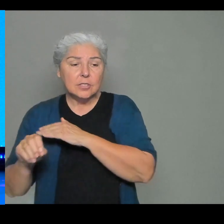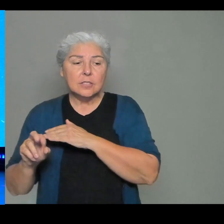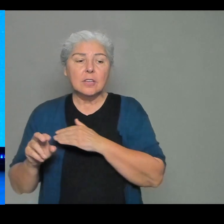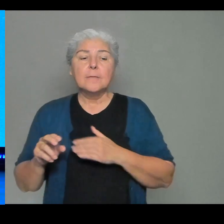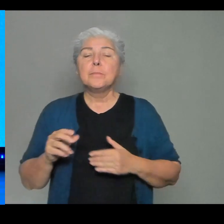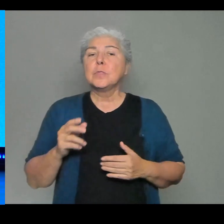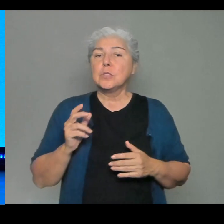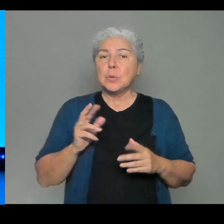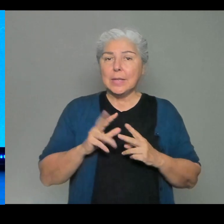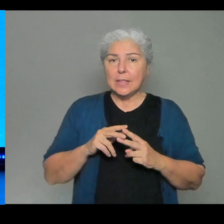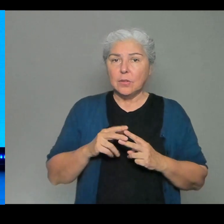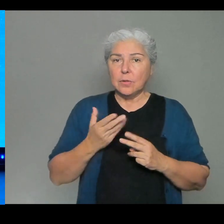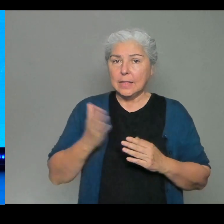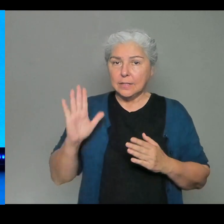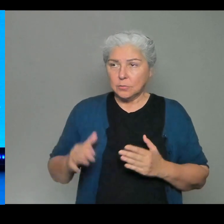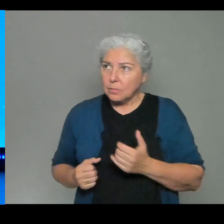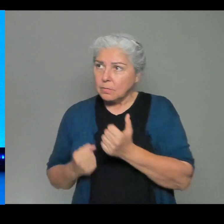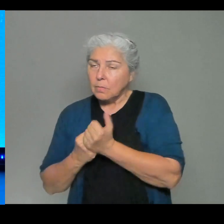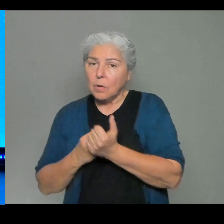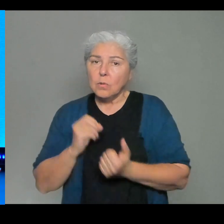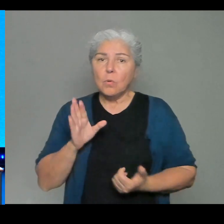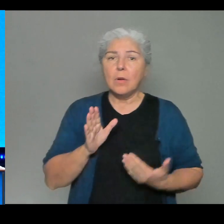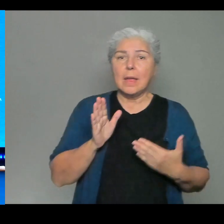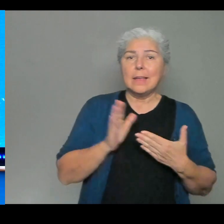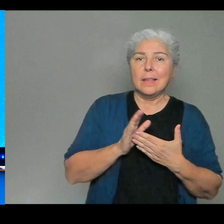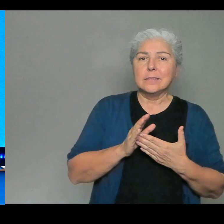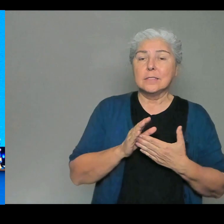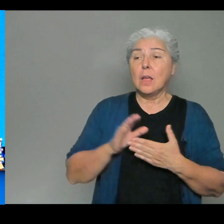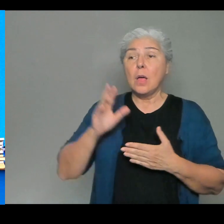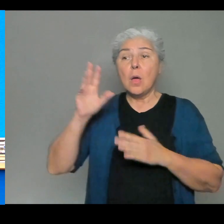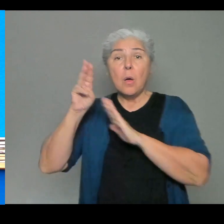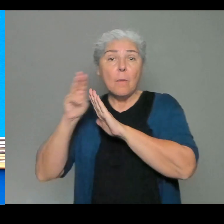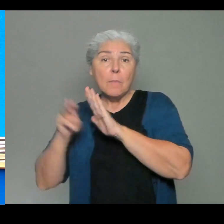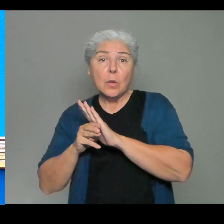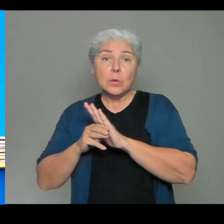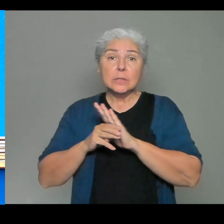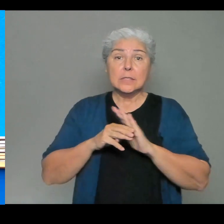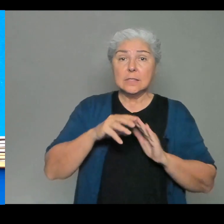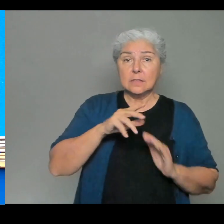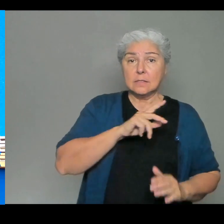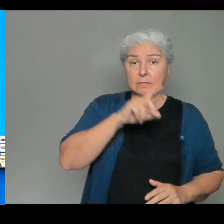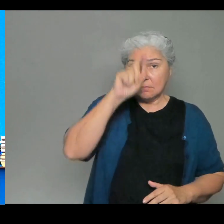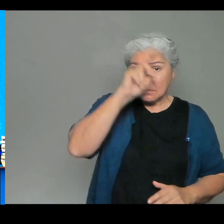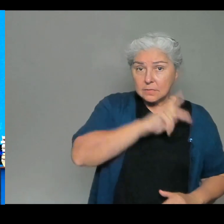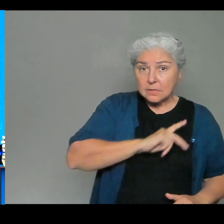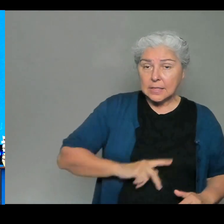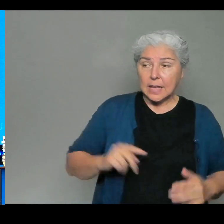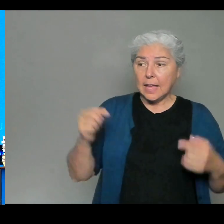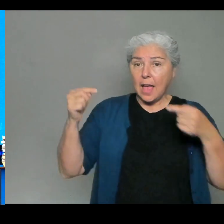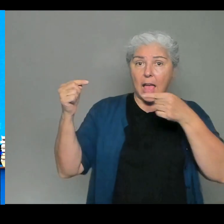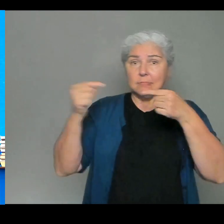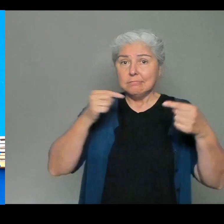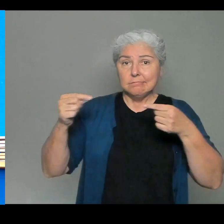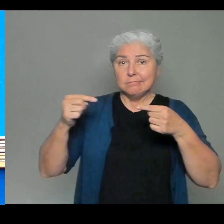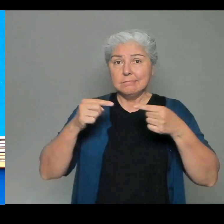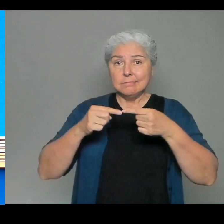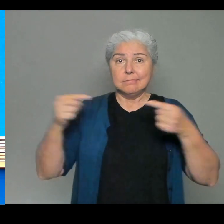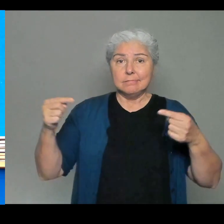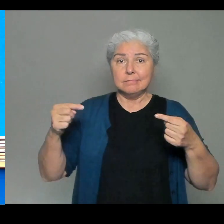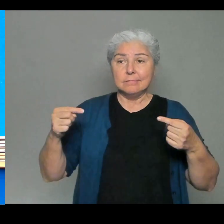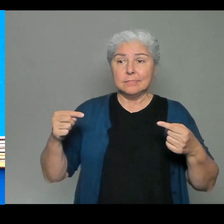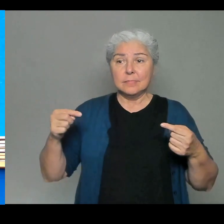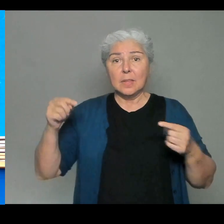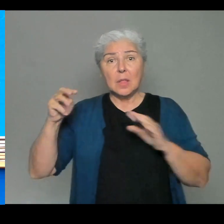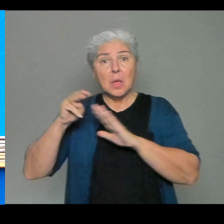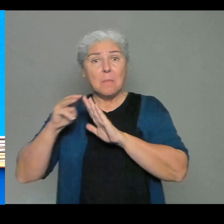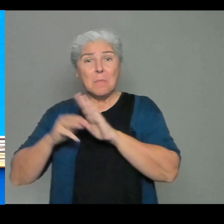or promote God's plan. And so Moses and Pharaoh was a story in the Bible. It is a microcosm of the whole story.